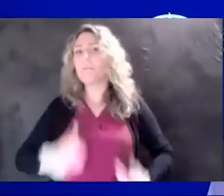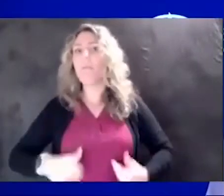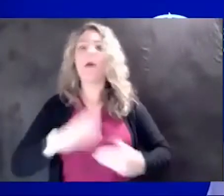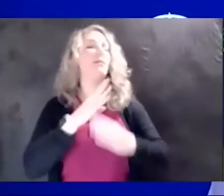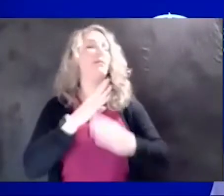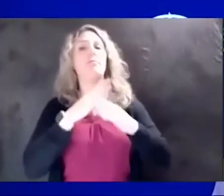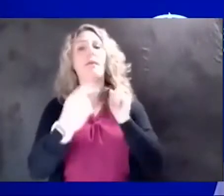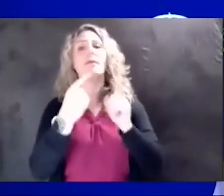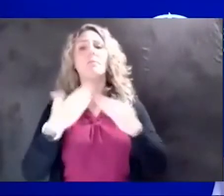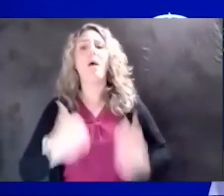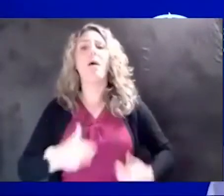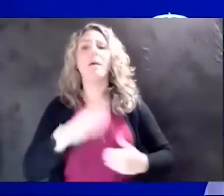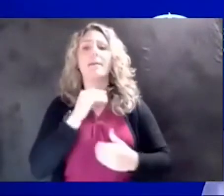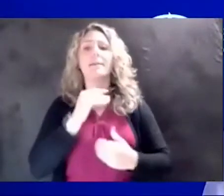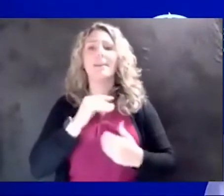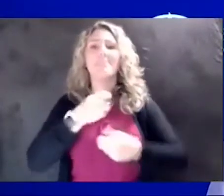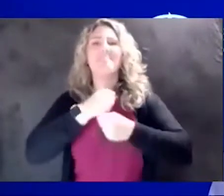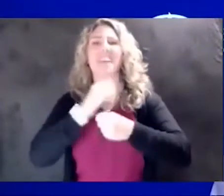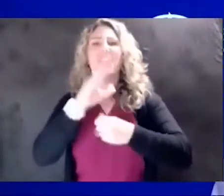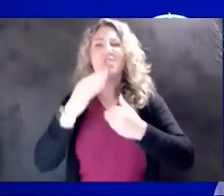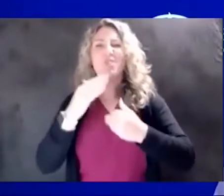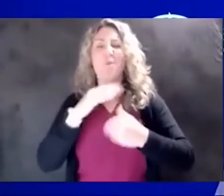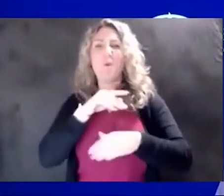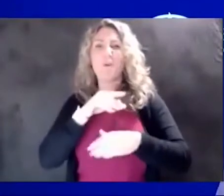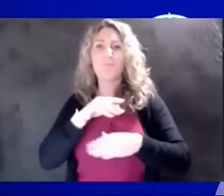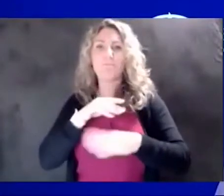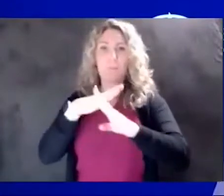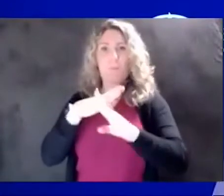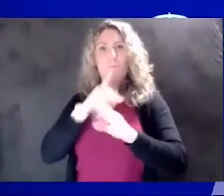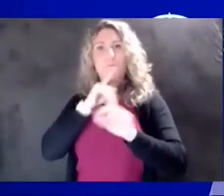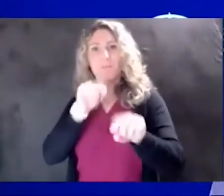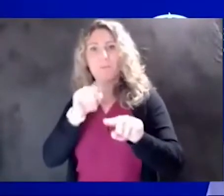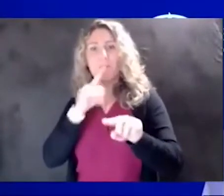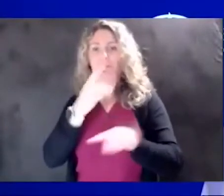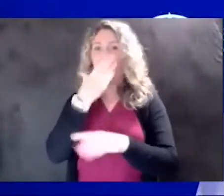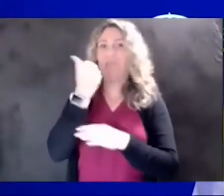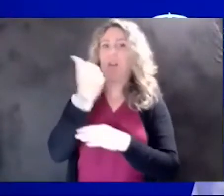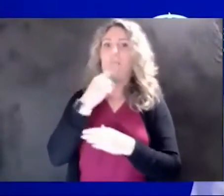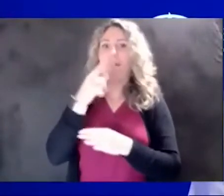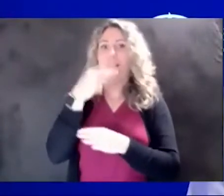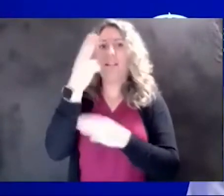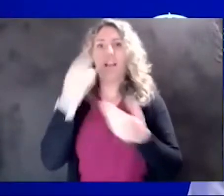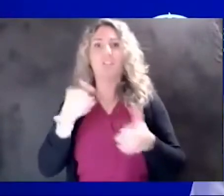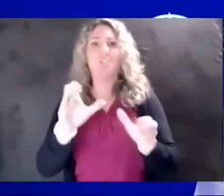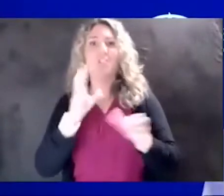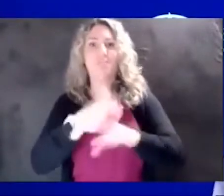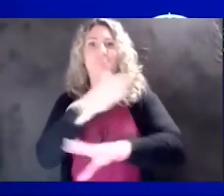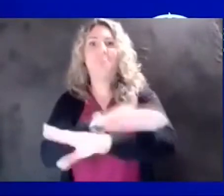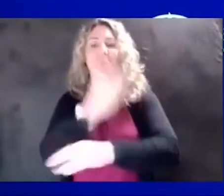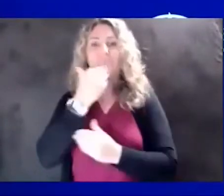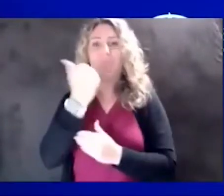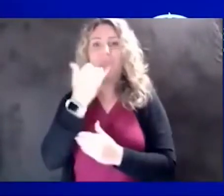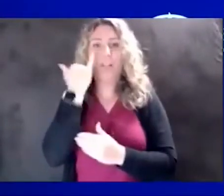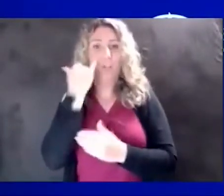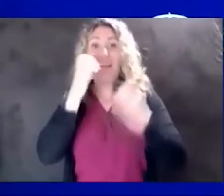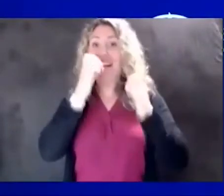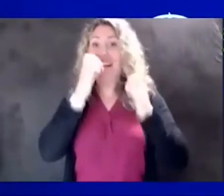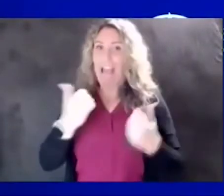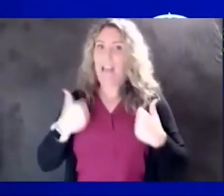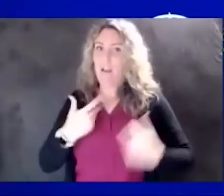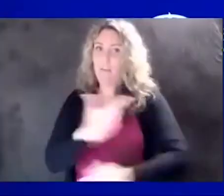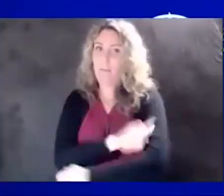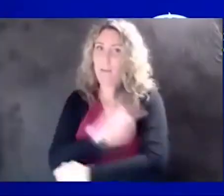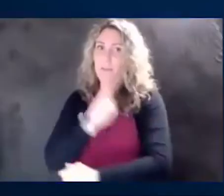response and get you better much more quickly and a higher chance of getting better than if you did not have the vaccine. So hopefully that was